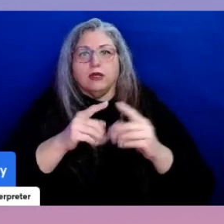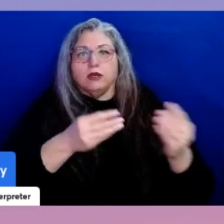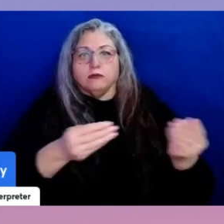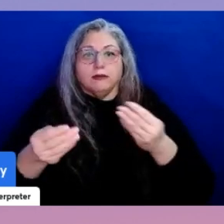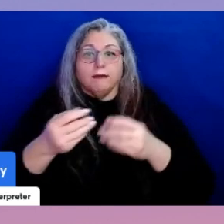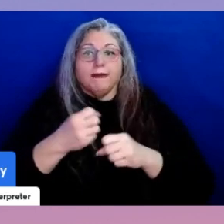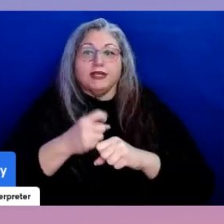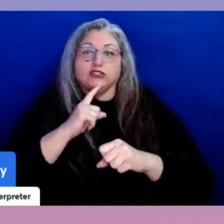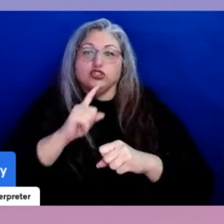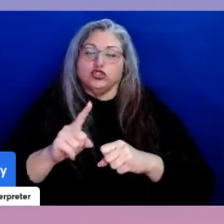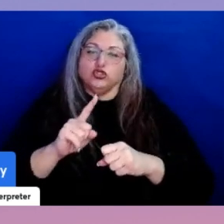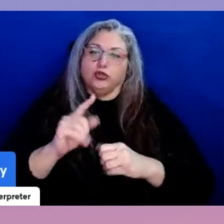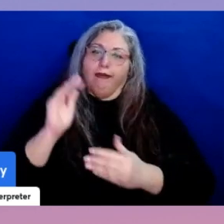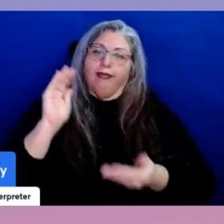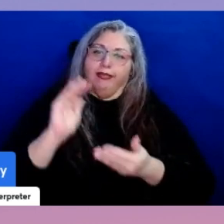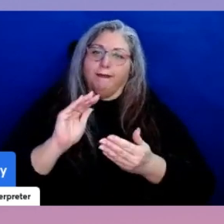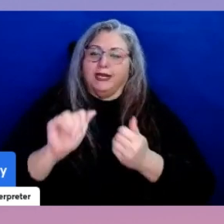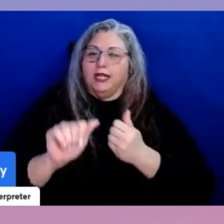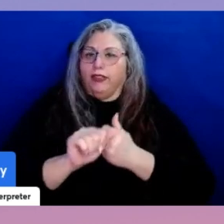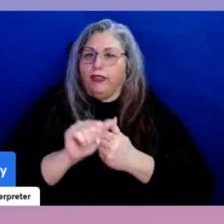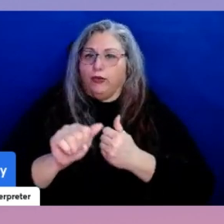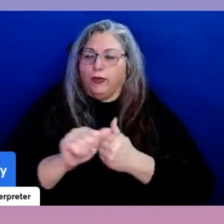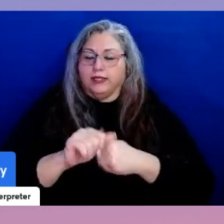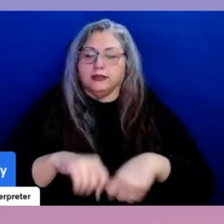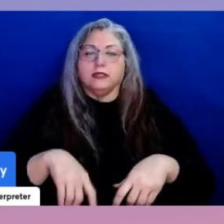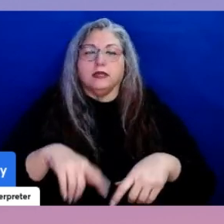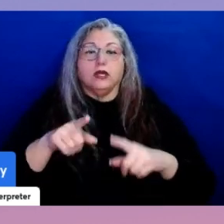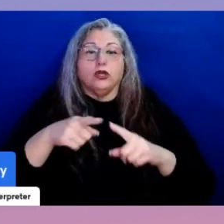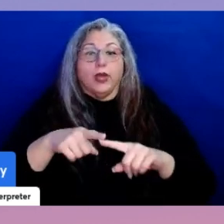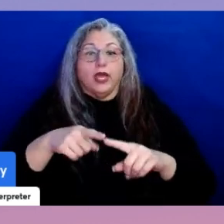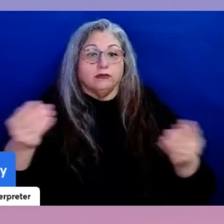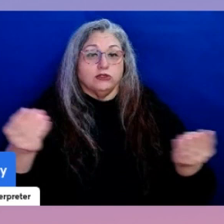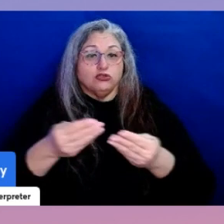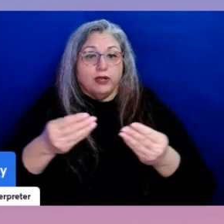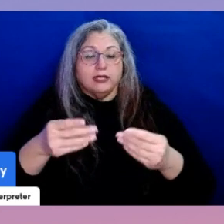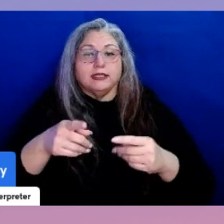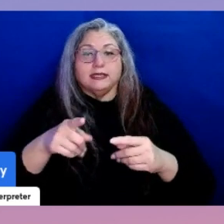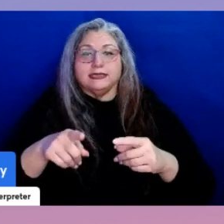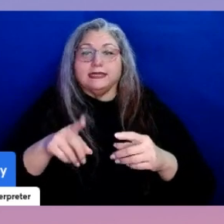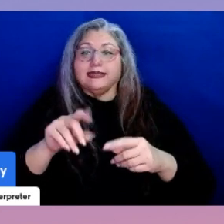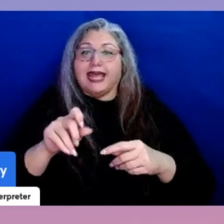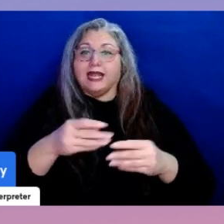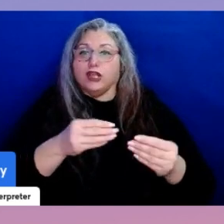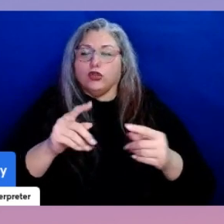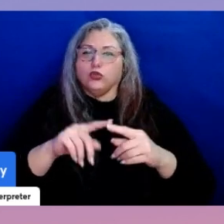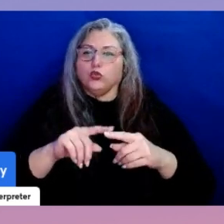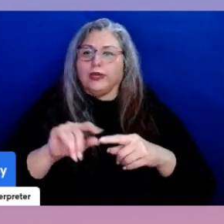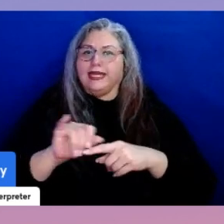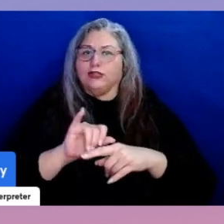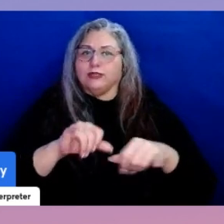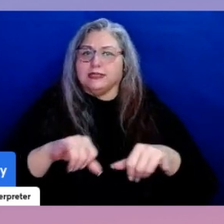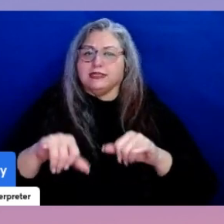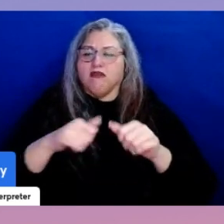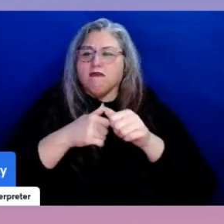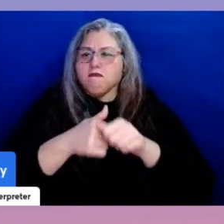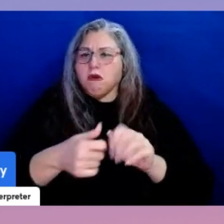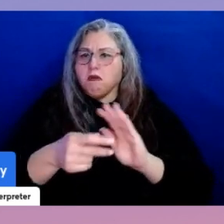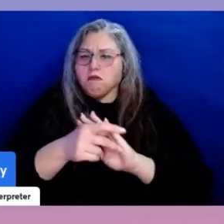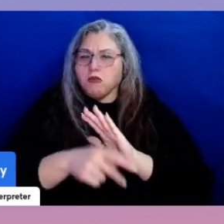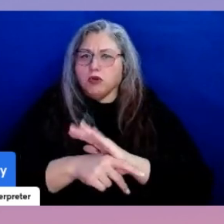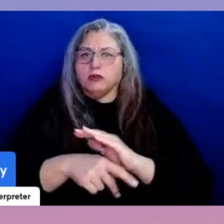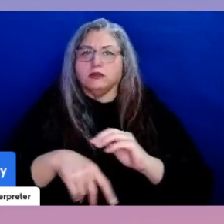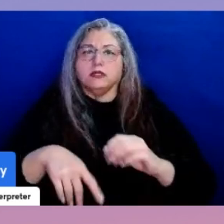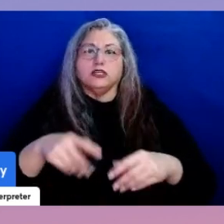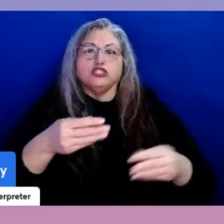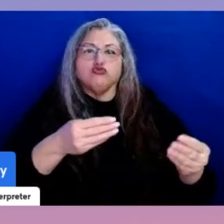security threats. In transit, data is secured through industry standard encryption protocols, employing transport layer security,